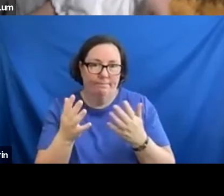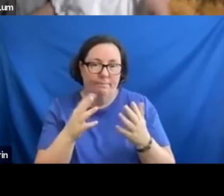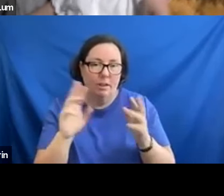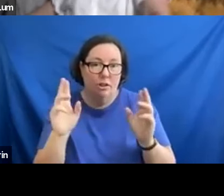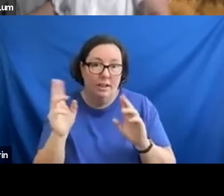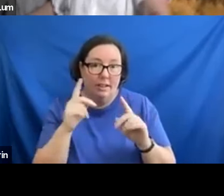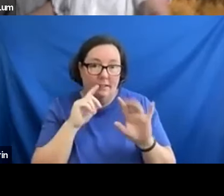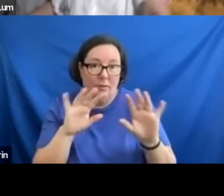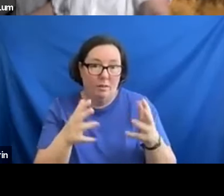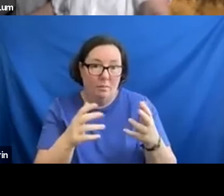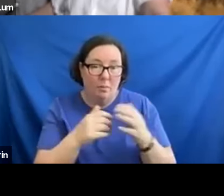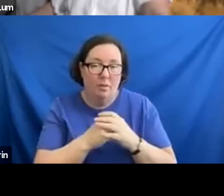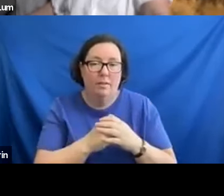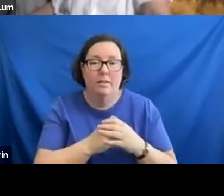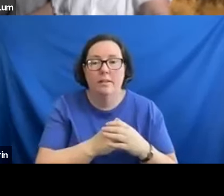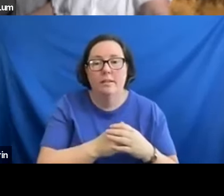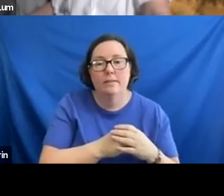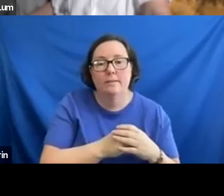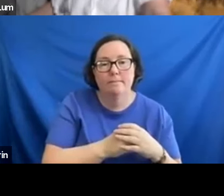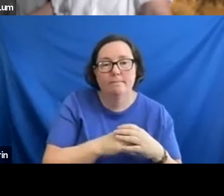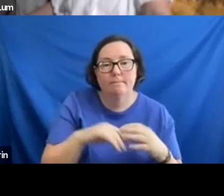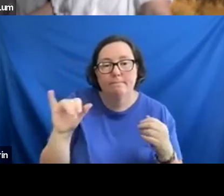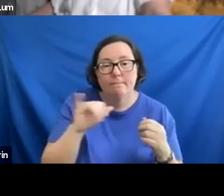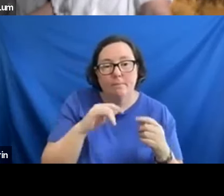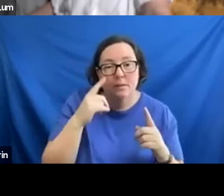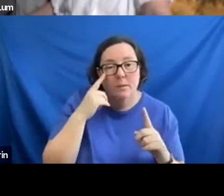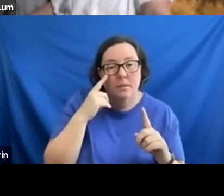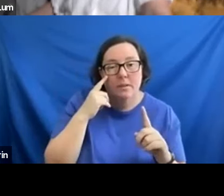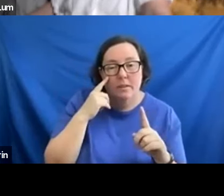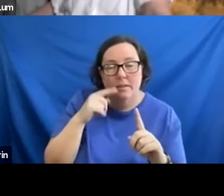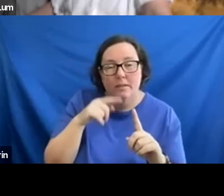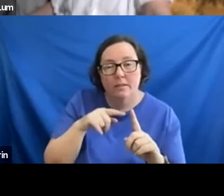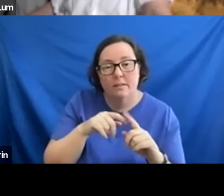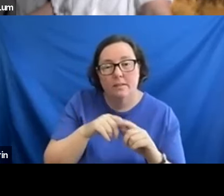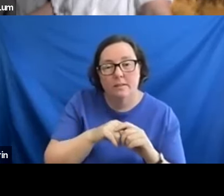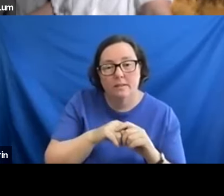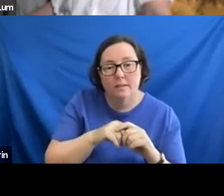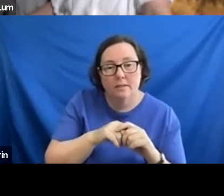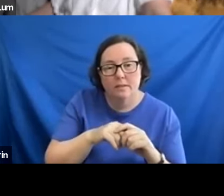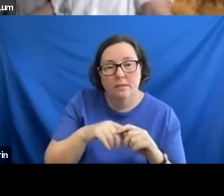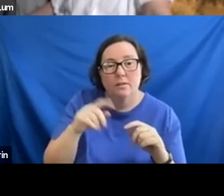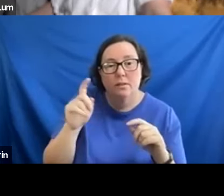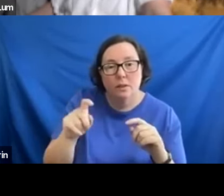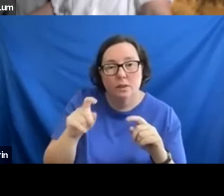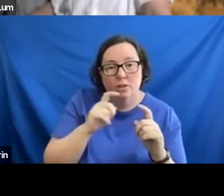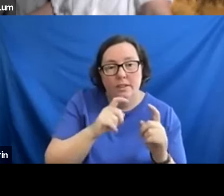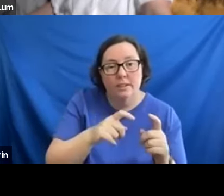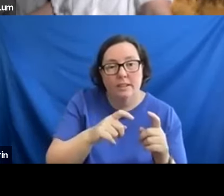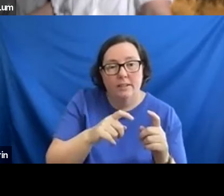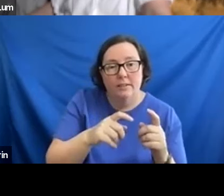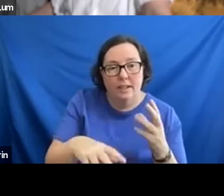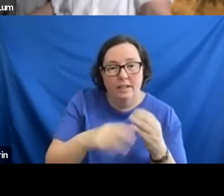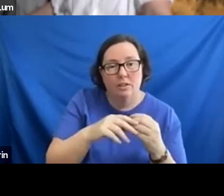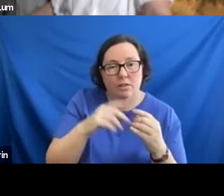readiness of the pool. I also think that we ought to give